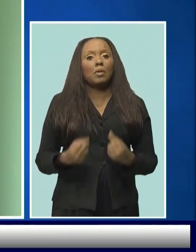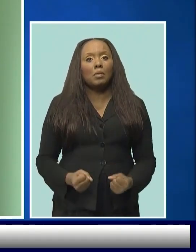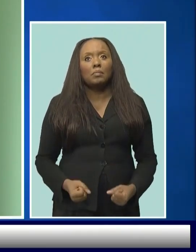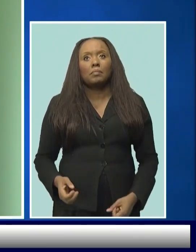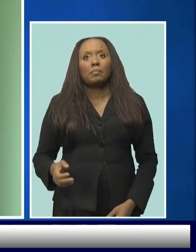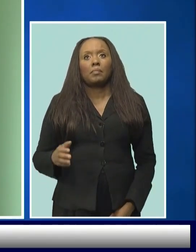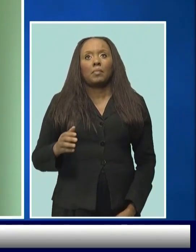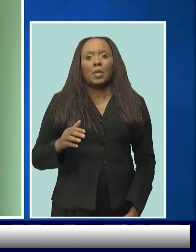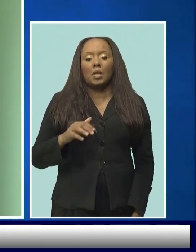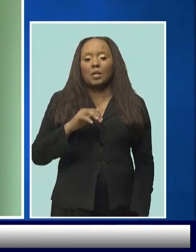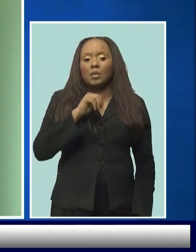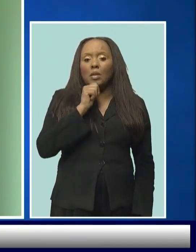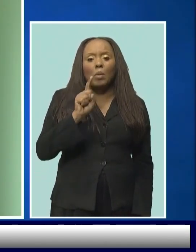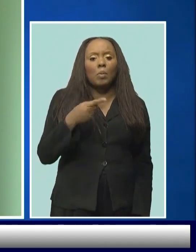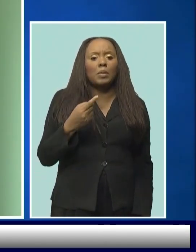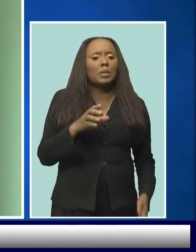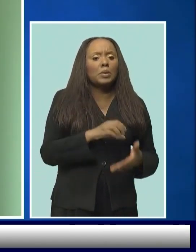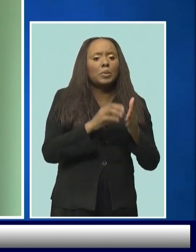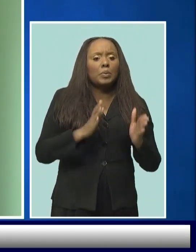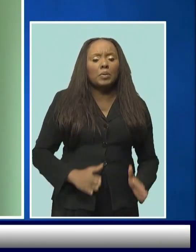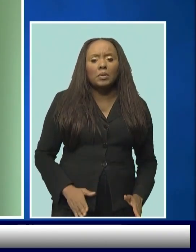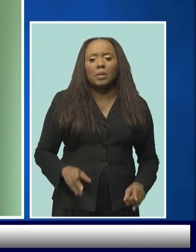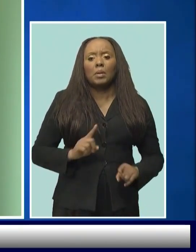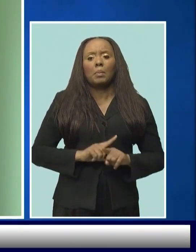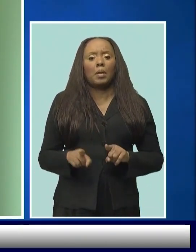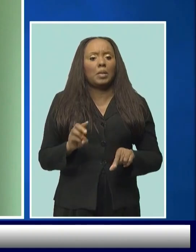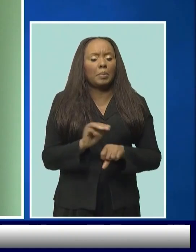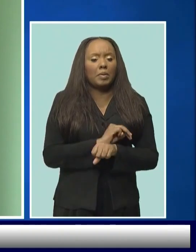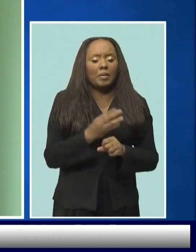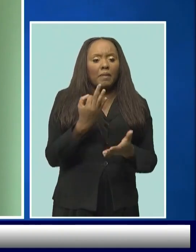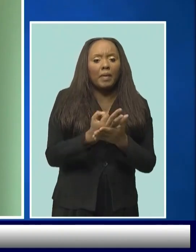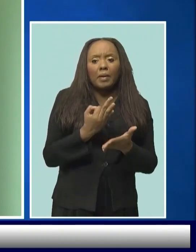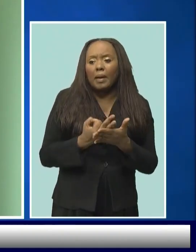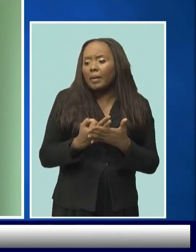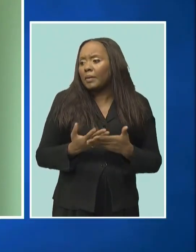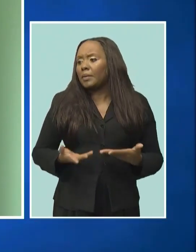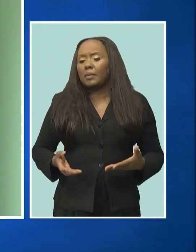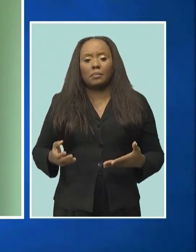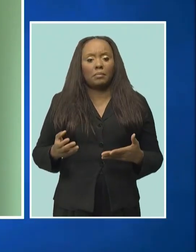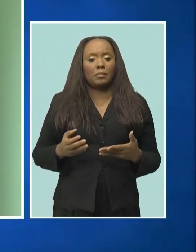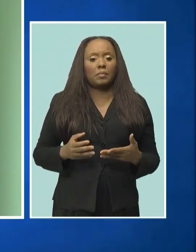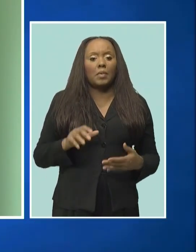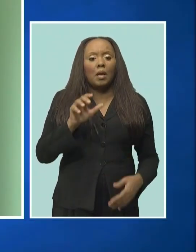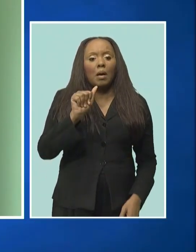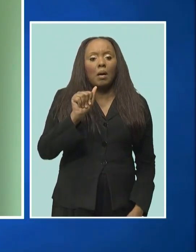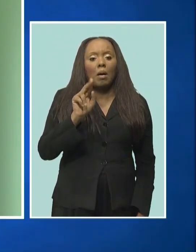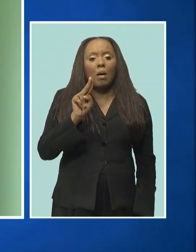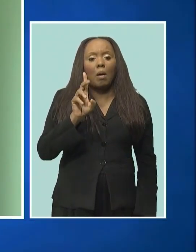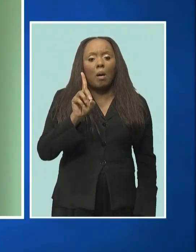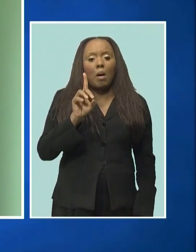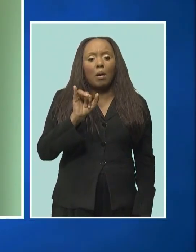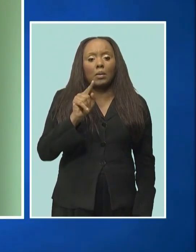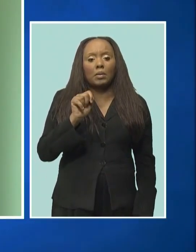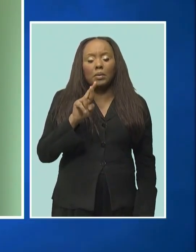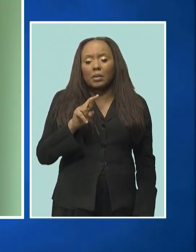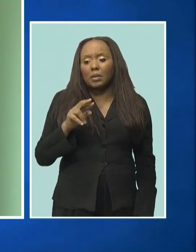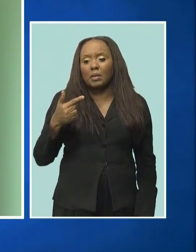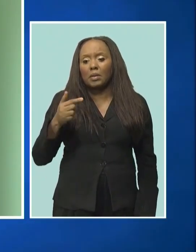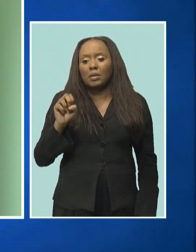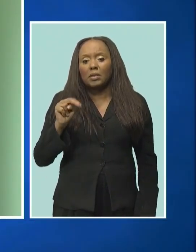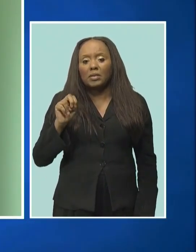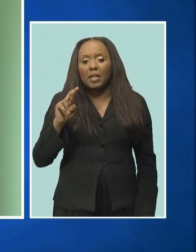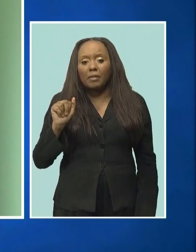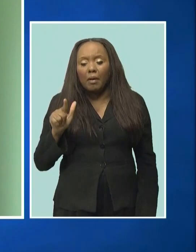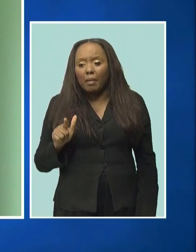work for all of these organizations. The Ministry of Finance were there yesterday, the Office of the Auditor General, the Accountant General,